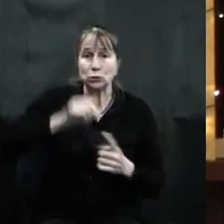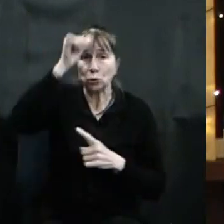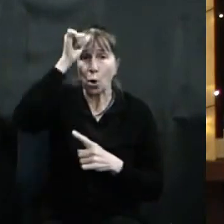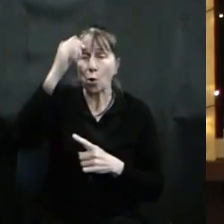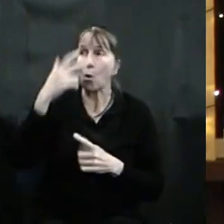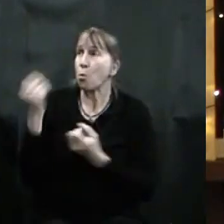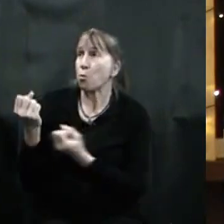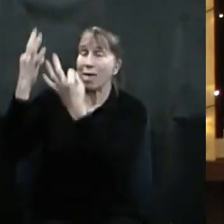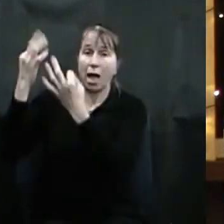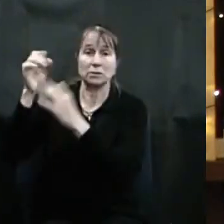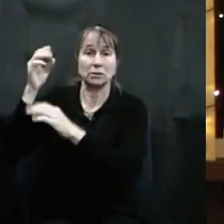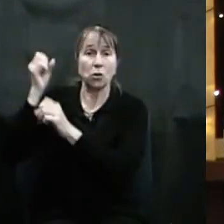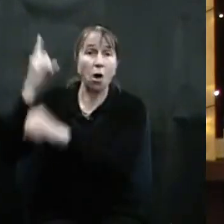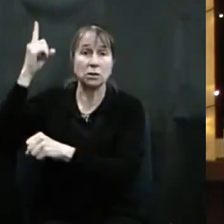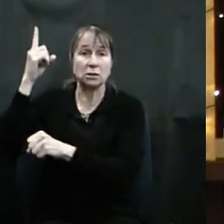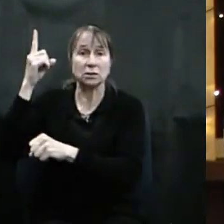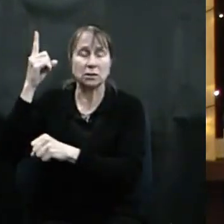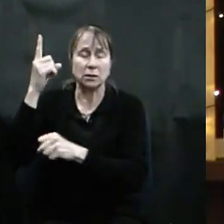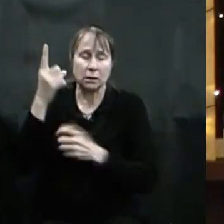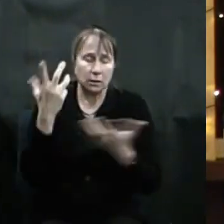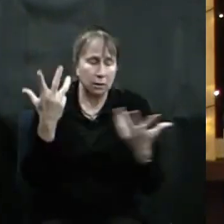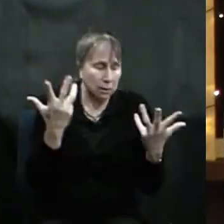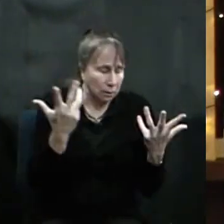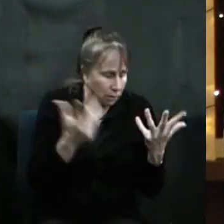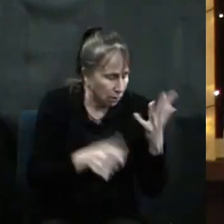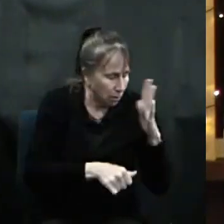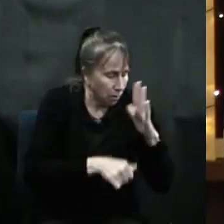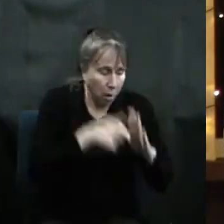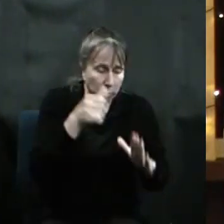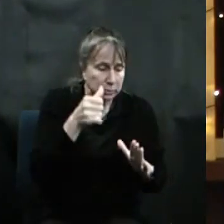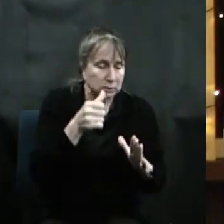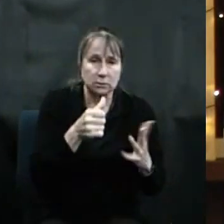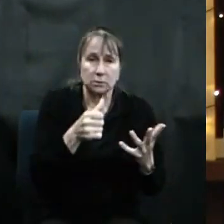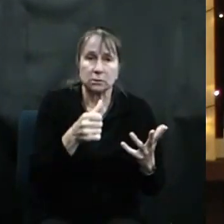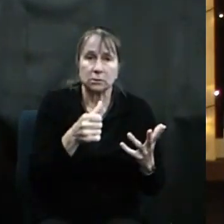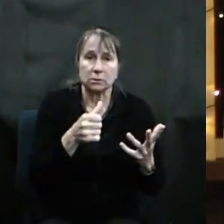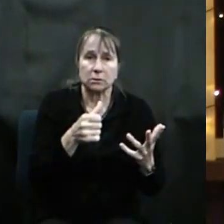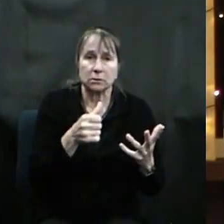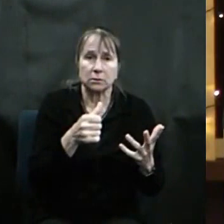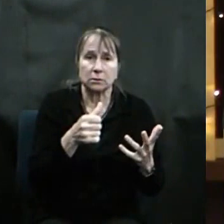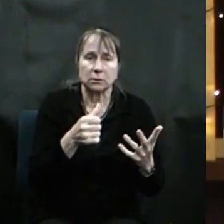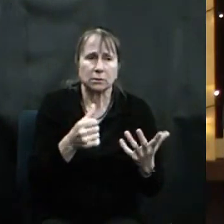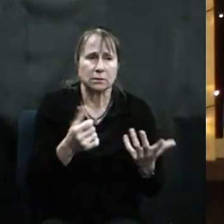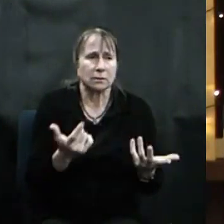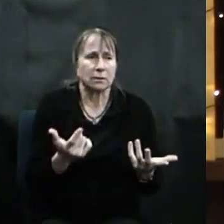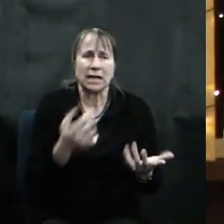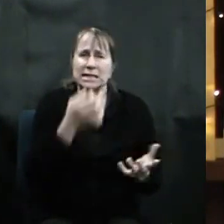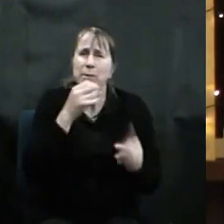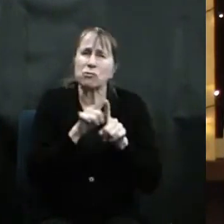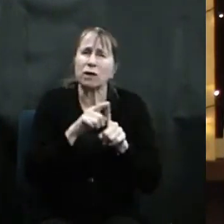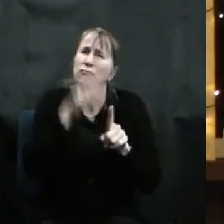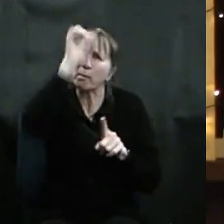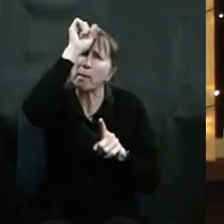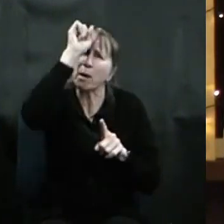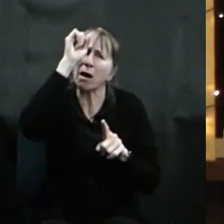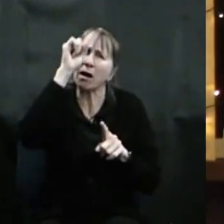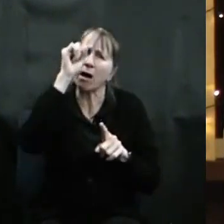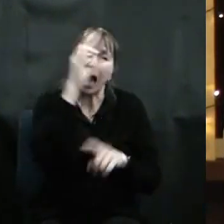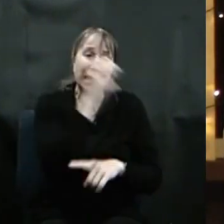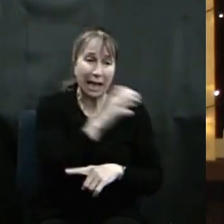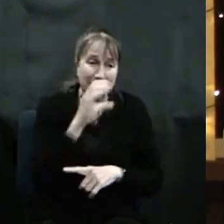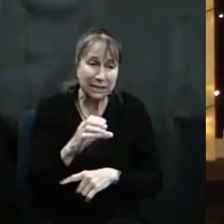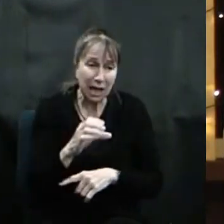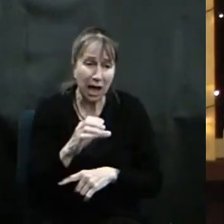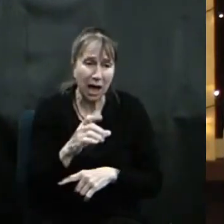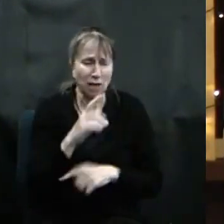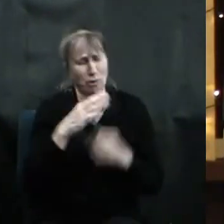our life on anything else. Jelly beans and cancer and all that. And we should know that more clearly and